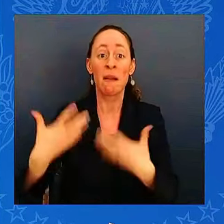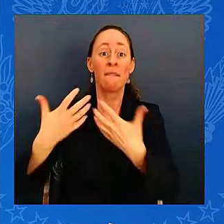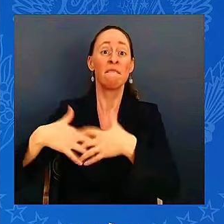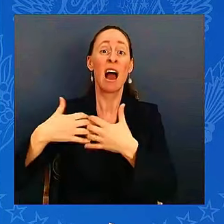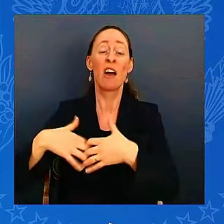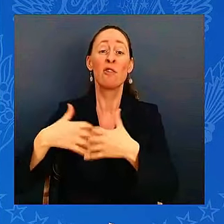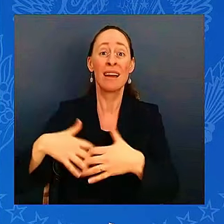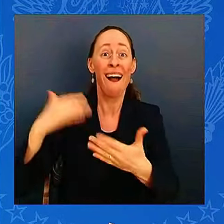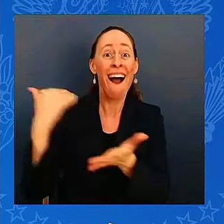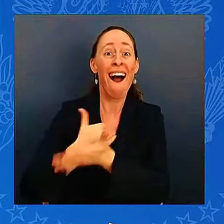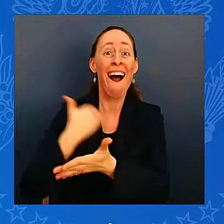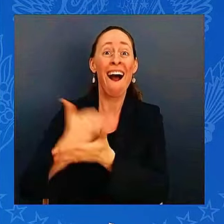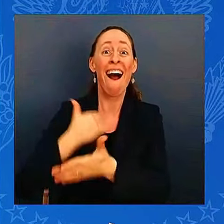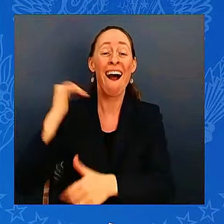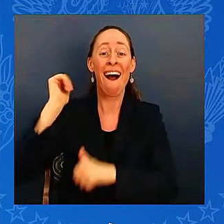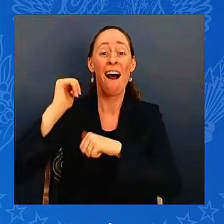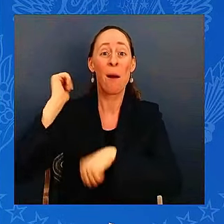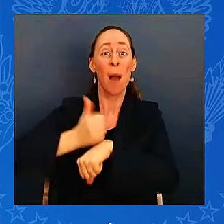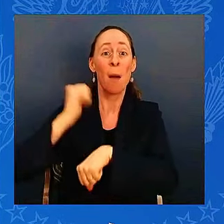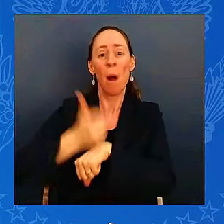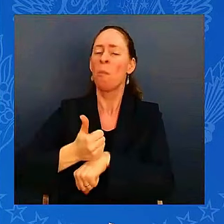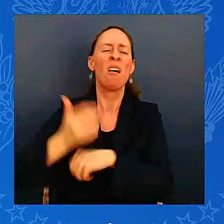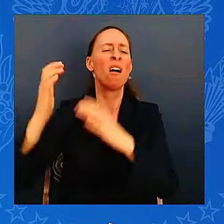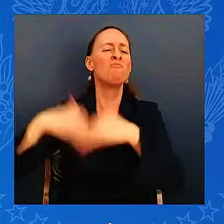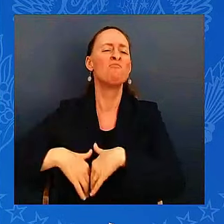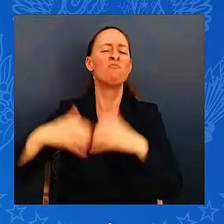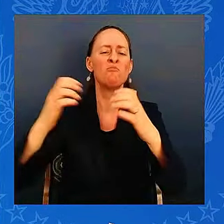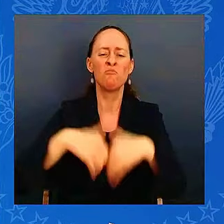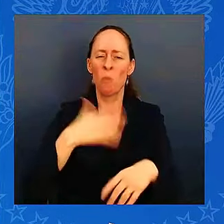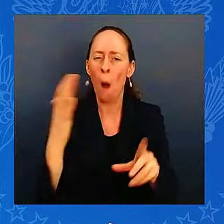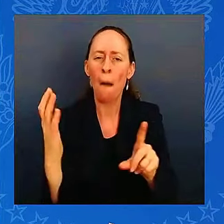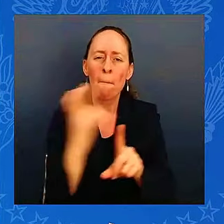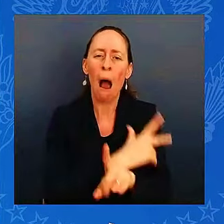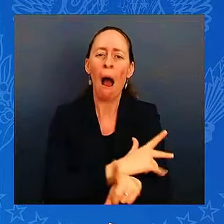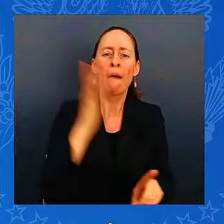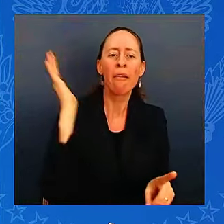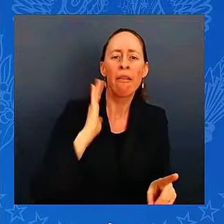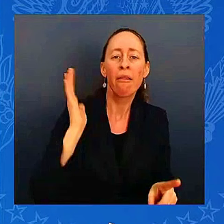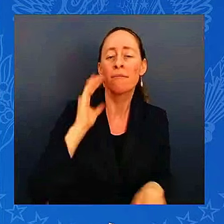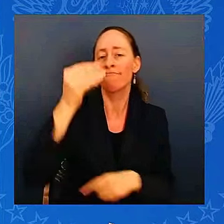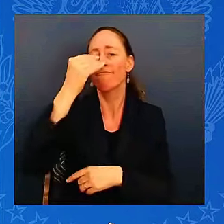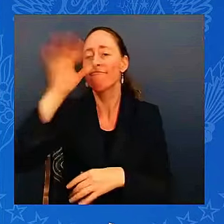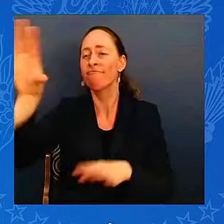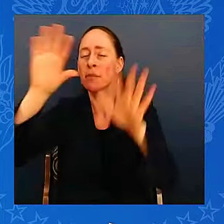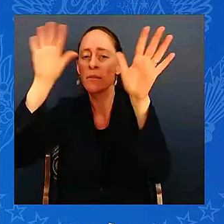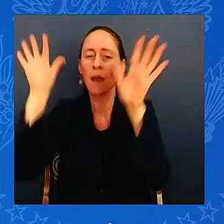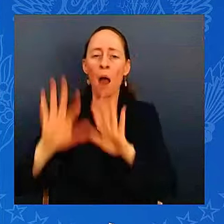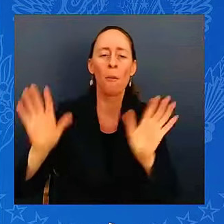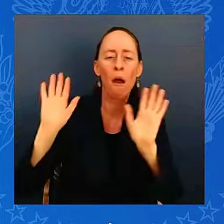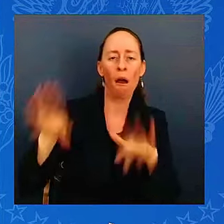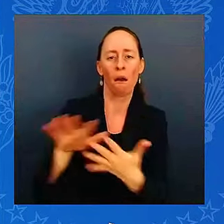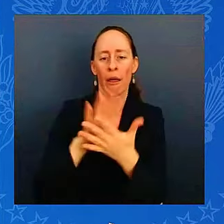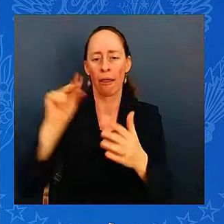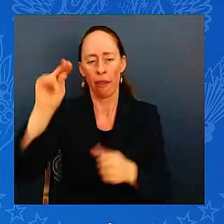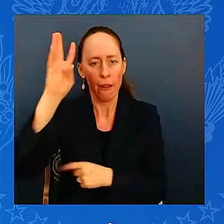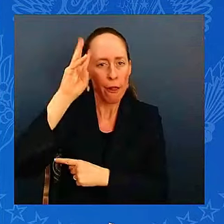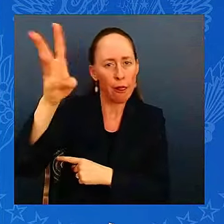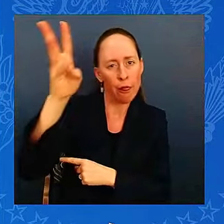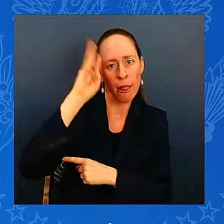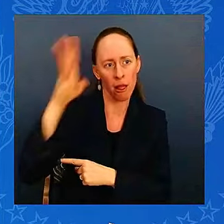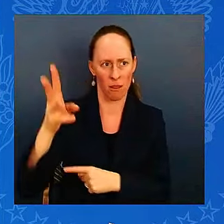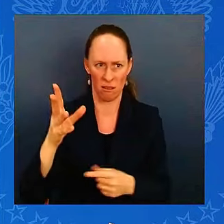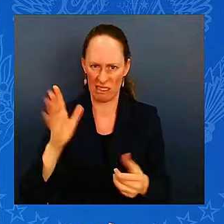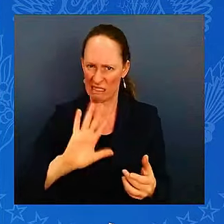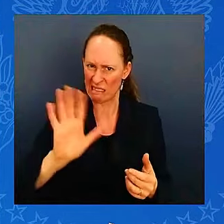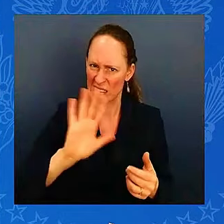His denial of climate change condemns our future generations to a more dangerous world. And by the way, windmills do not